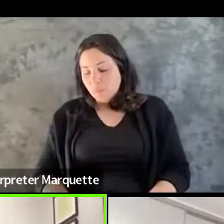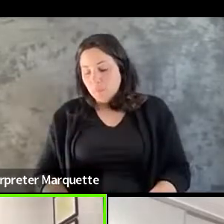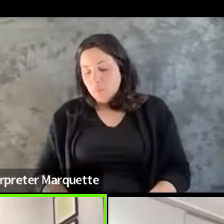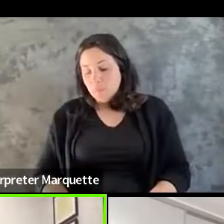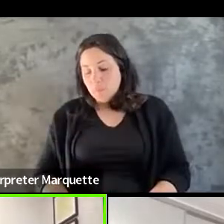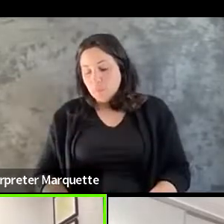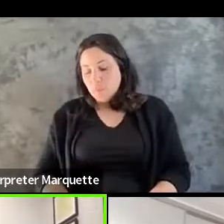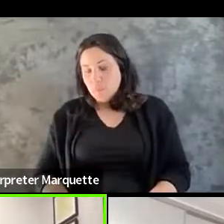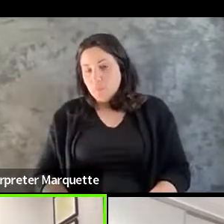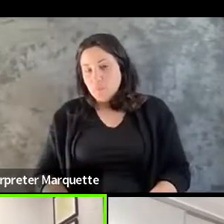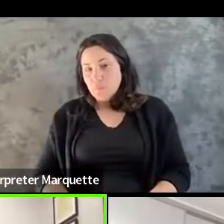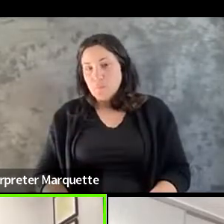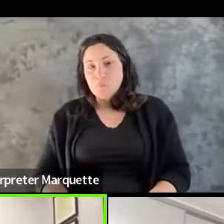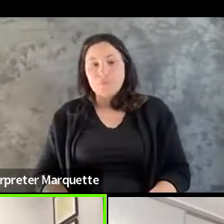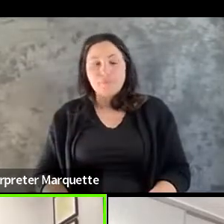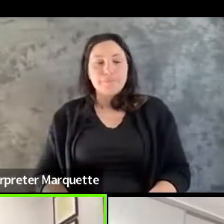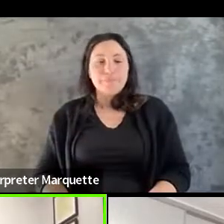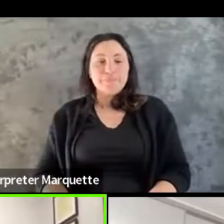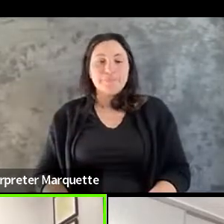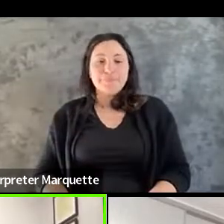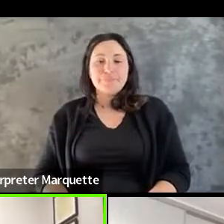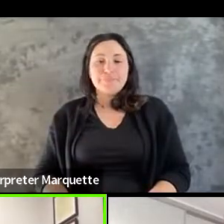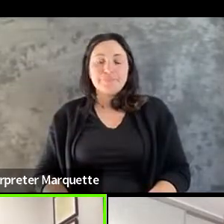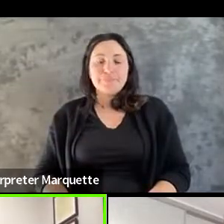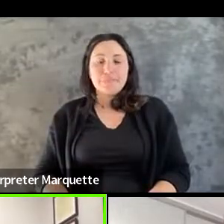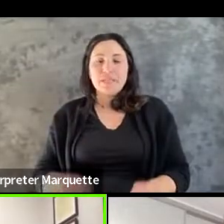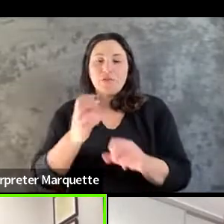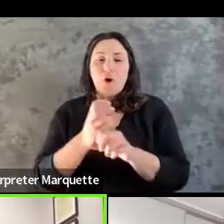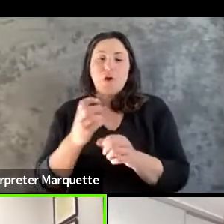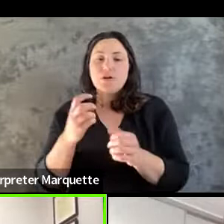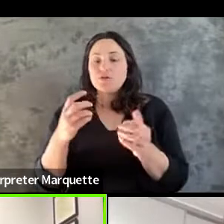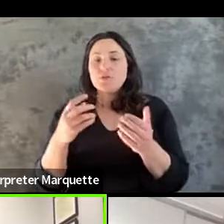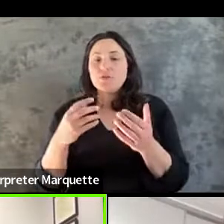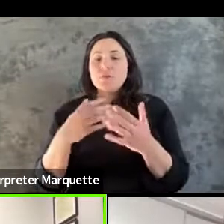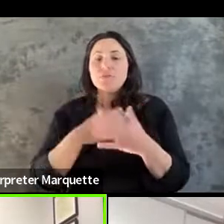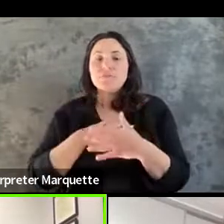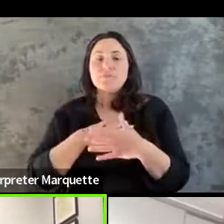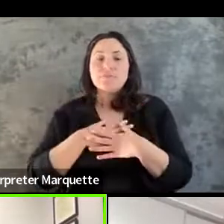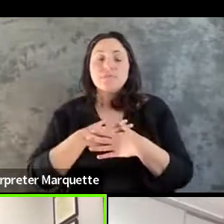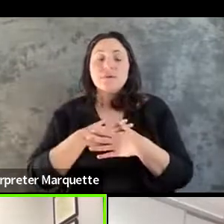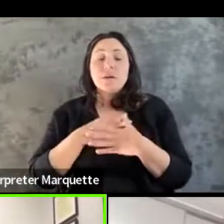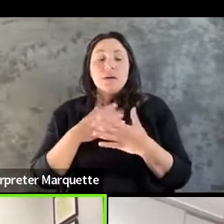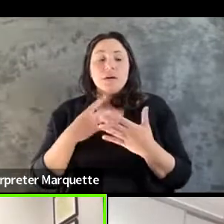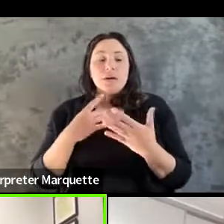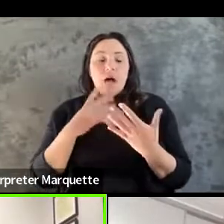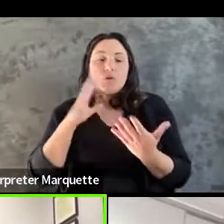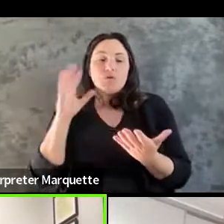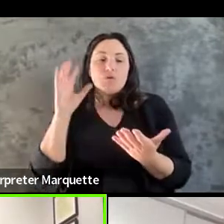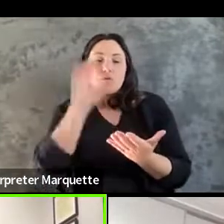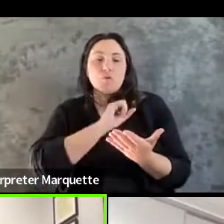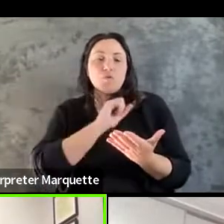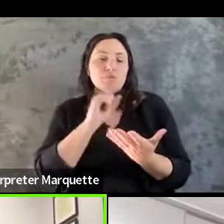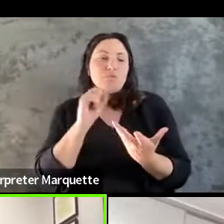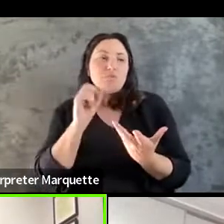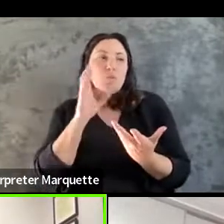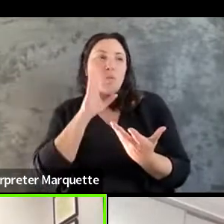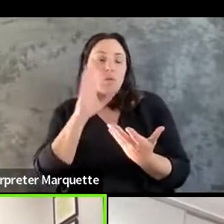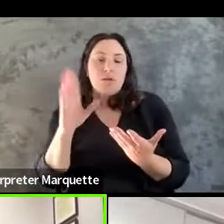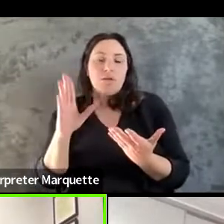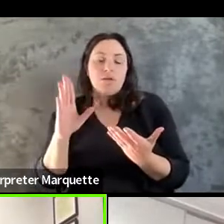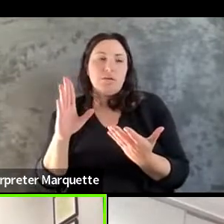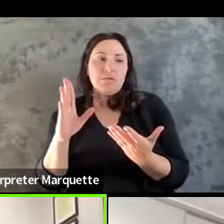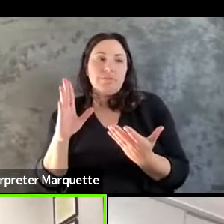a difficult thing to talk about. I assumed it was going to come up on tonight's call, so I wanted to just preempt it. So